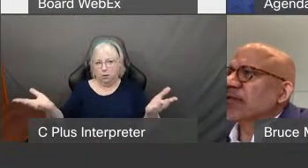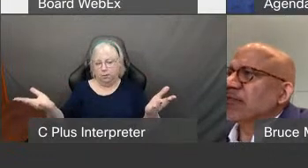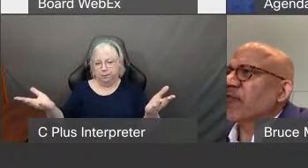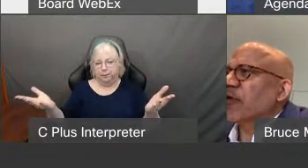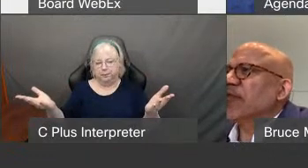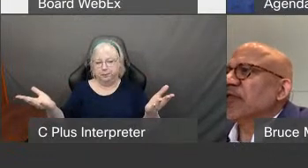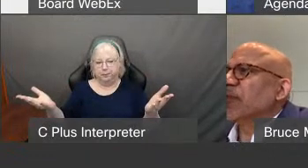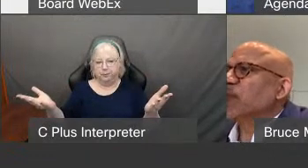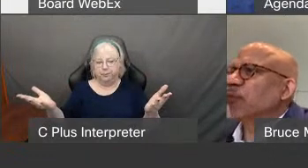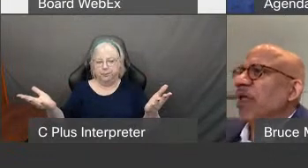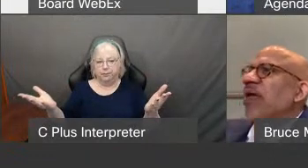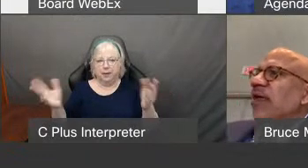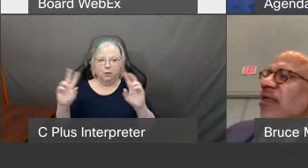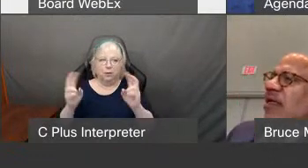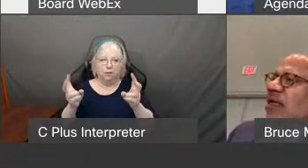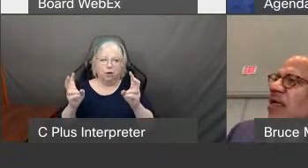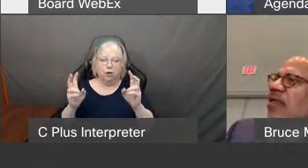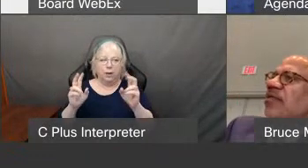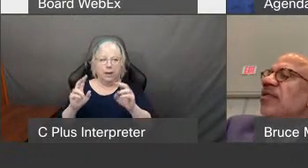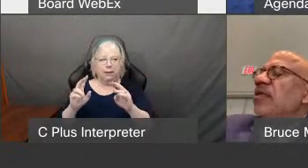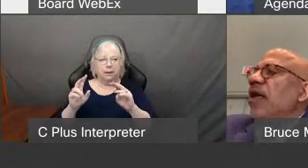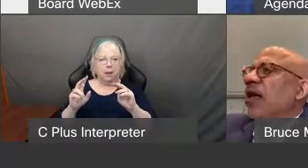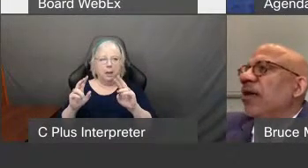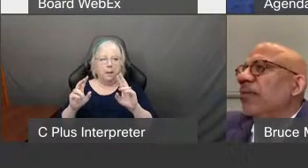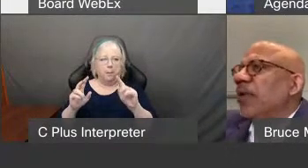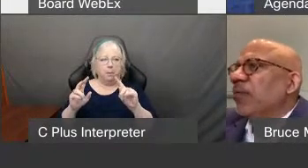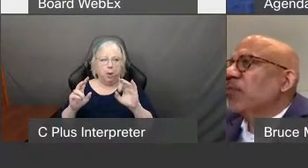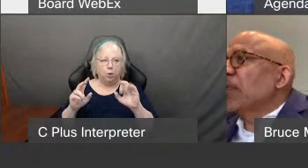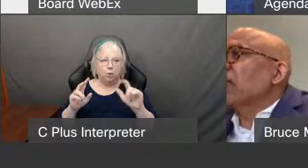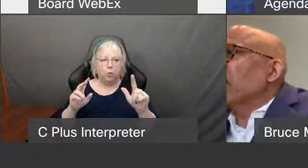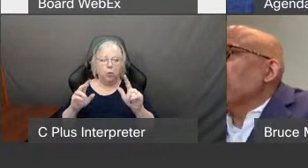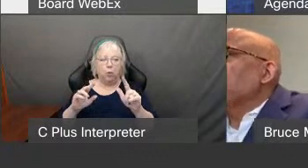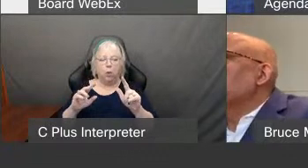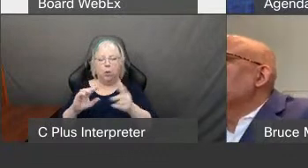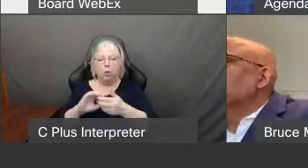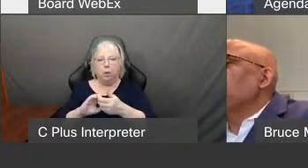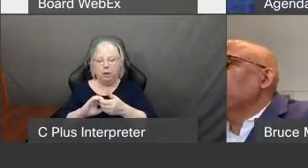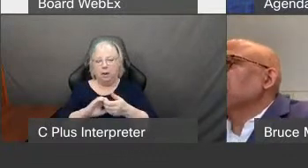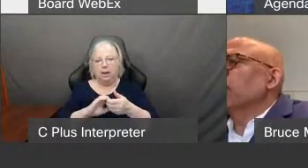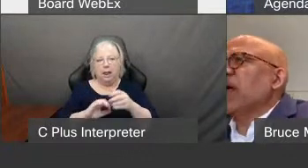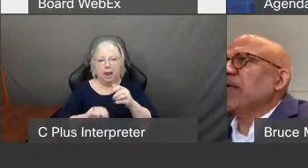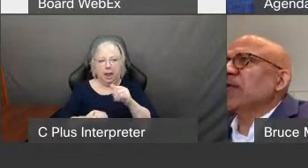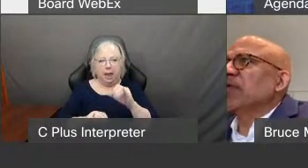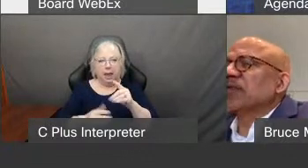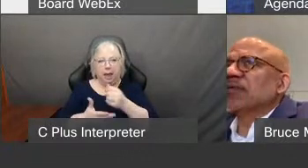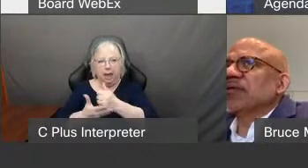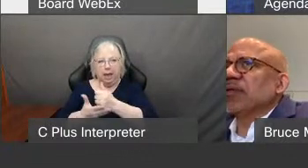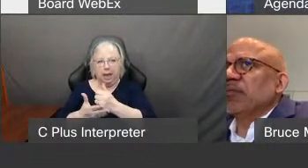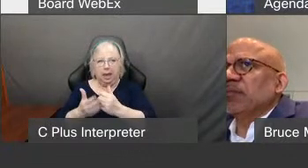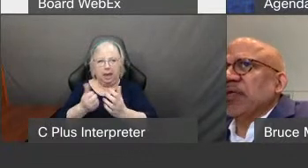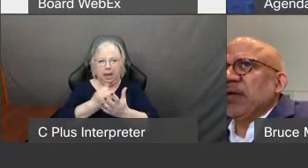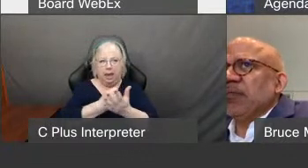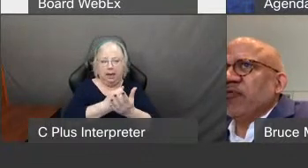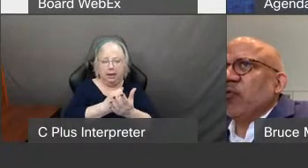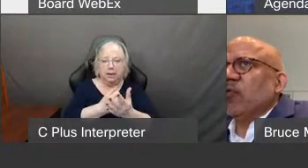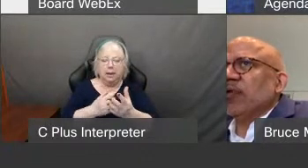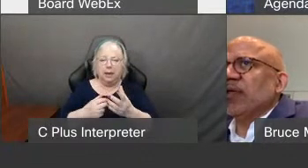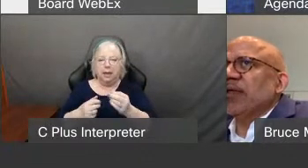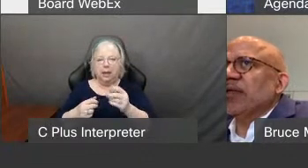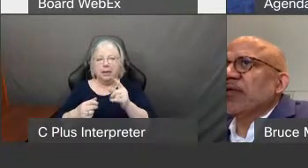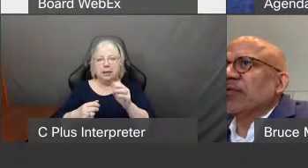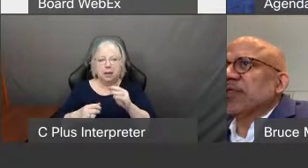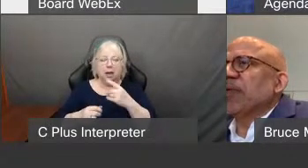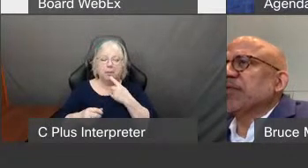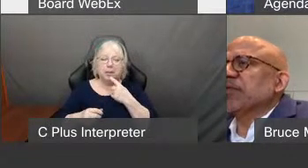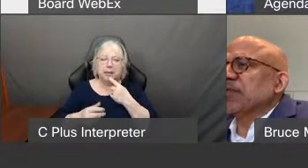and it's referred to as mutual aid, and they really, and Tom's opined on this some time before,